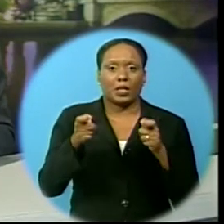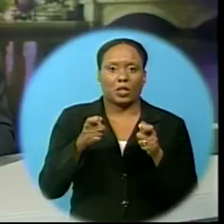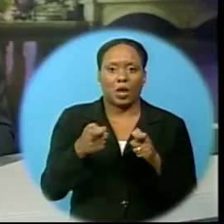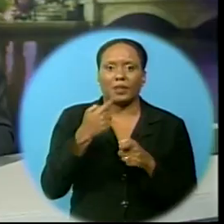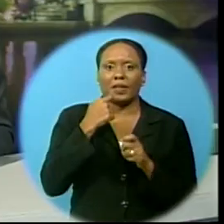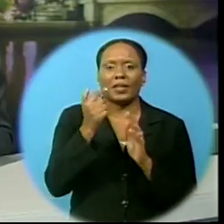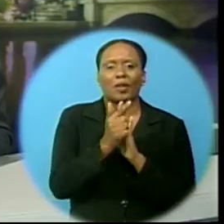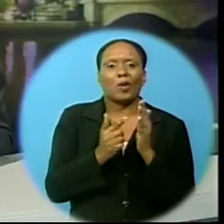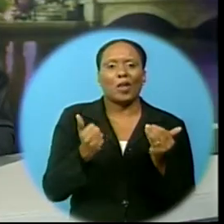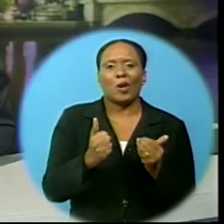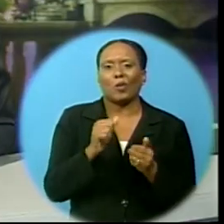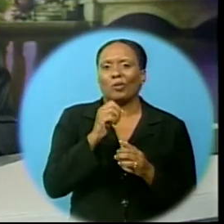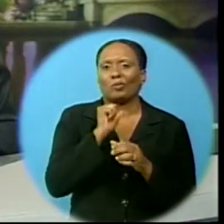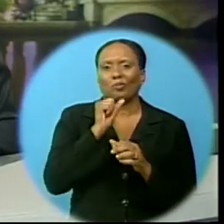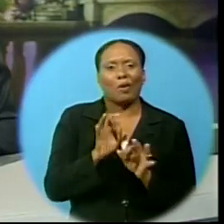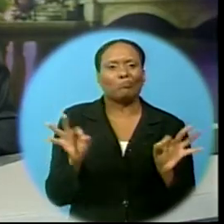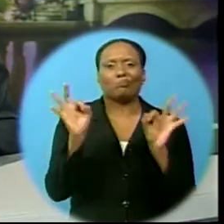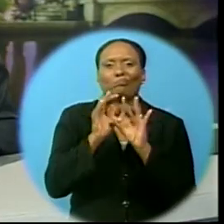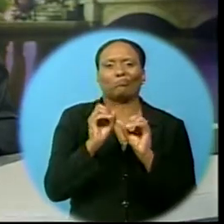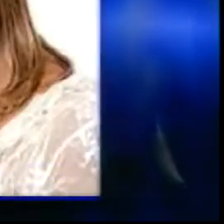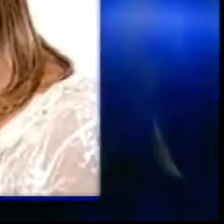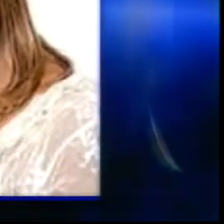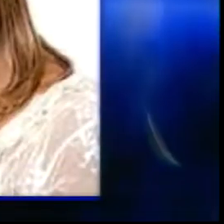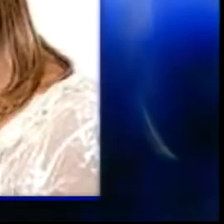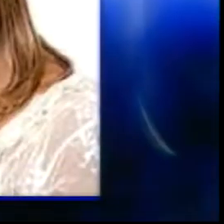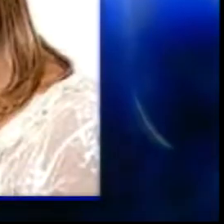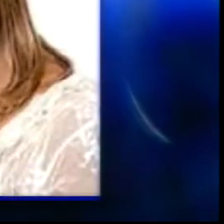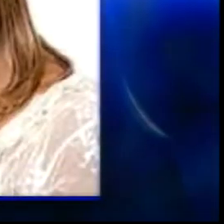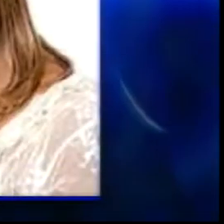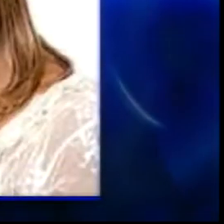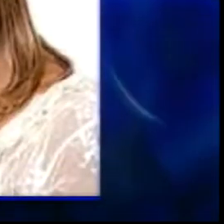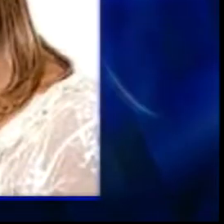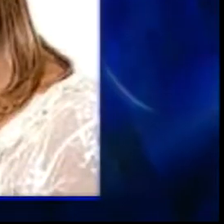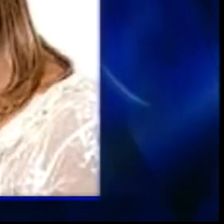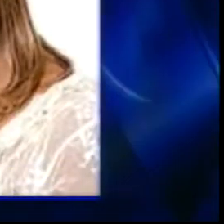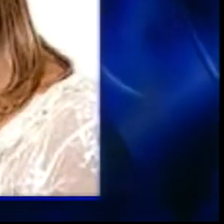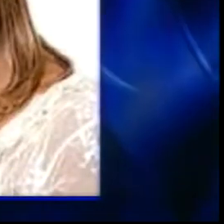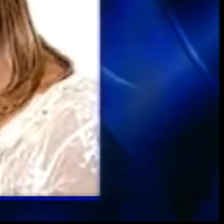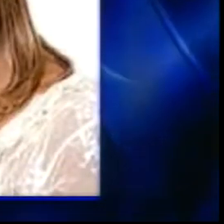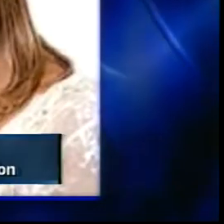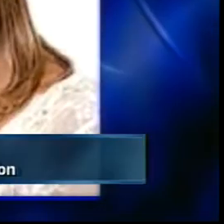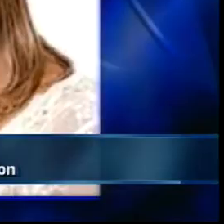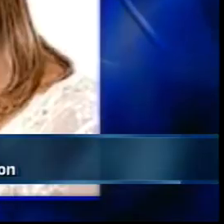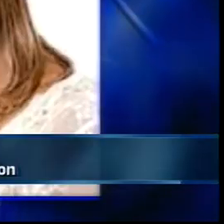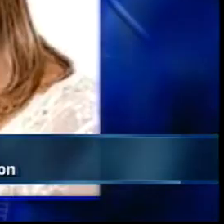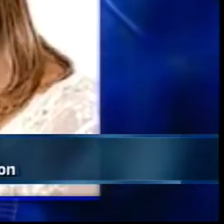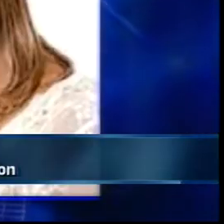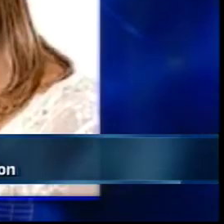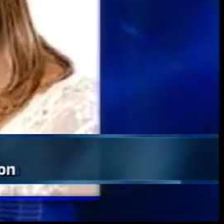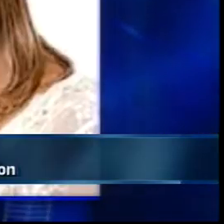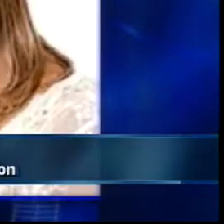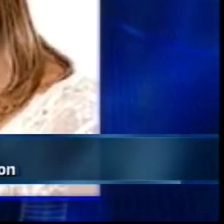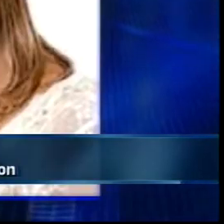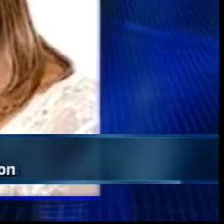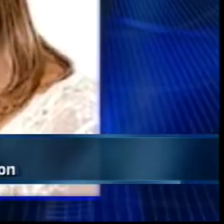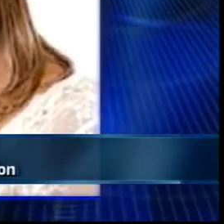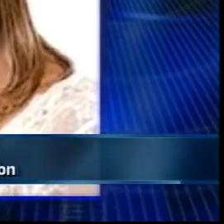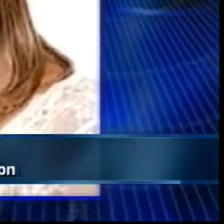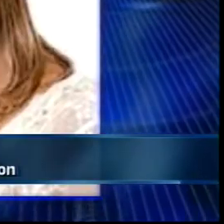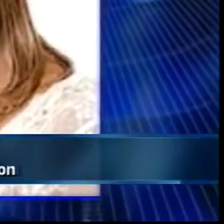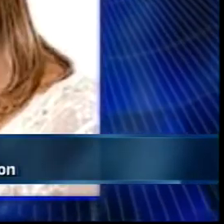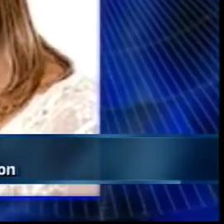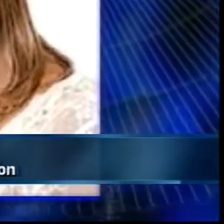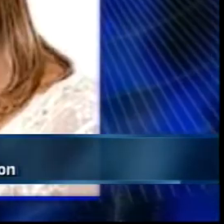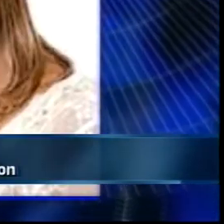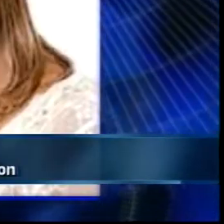is outdated. It's time that we bring it into the 21st century now. We're calling